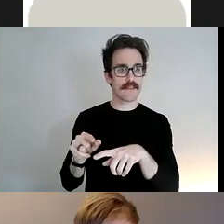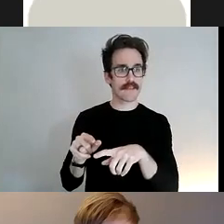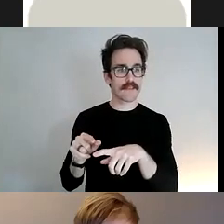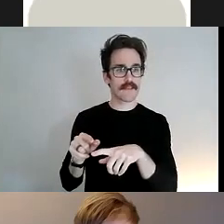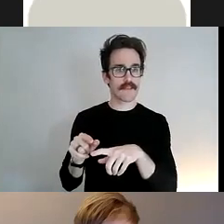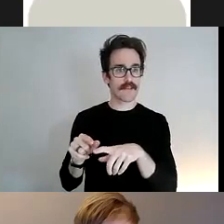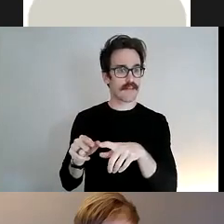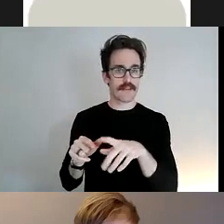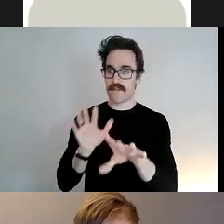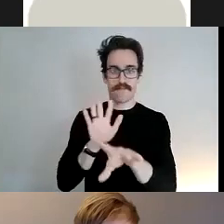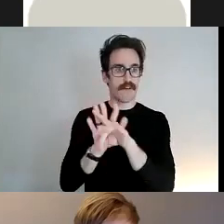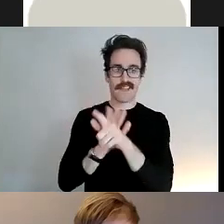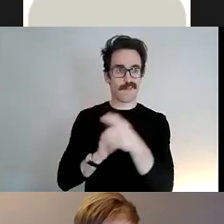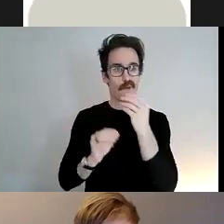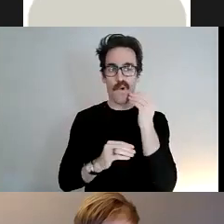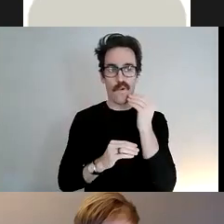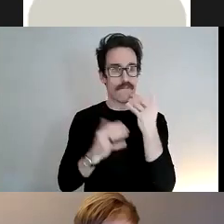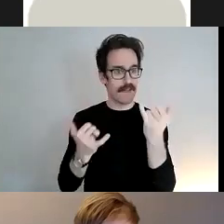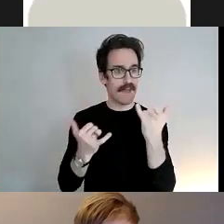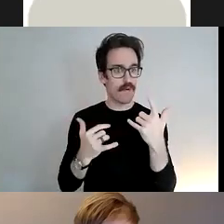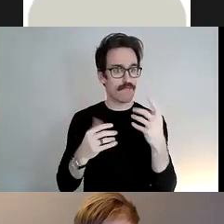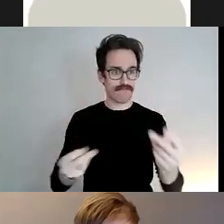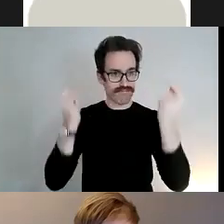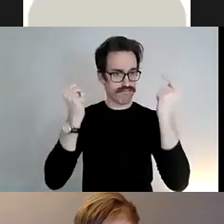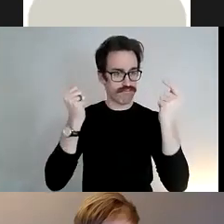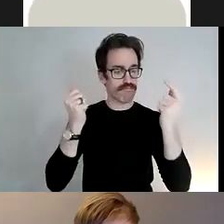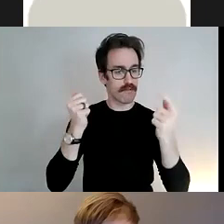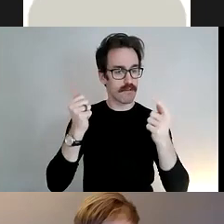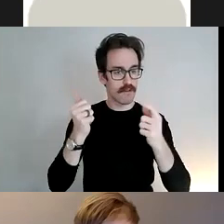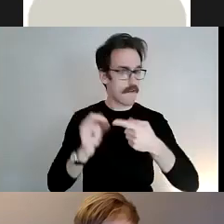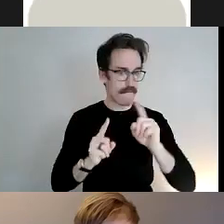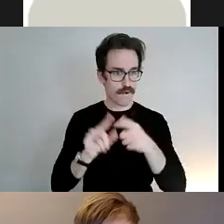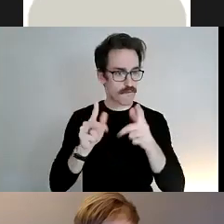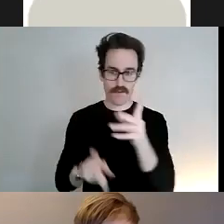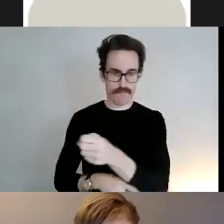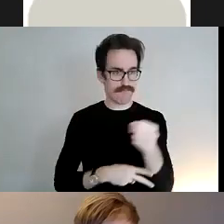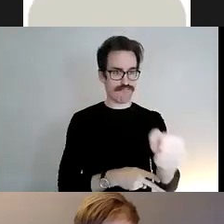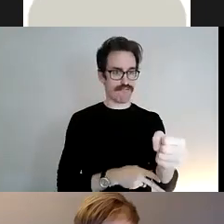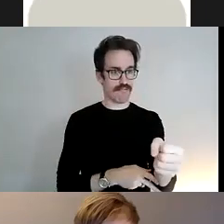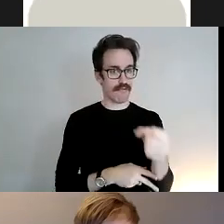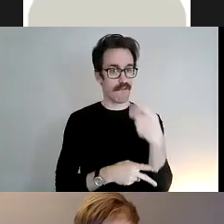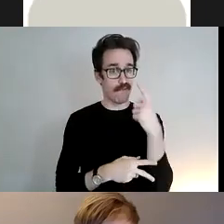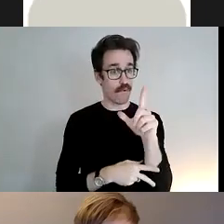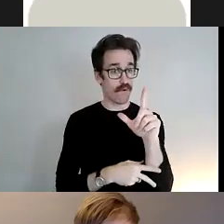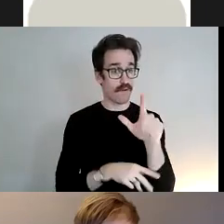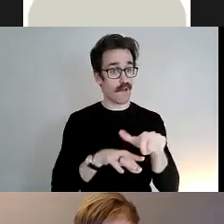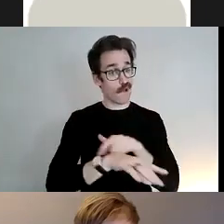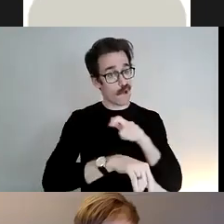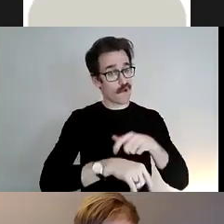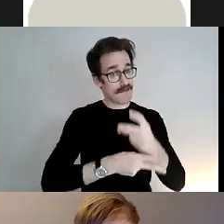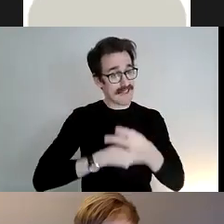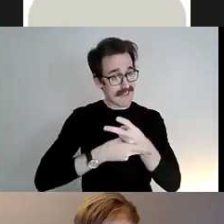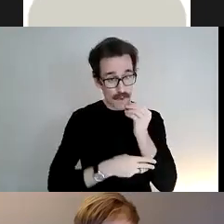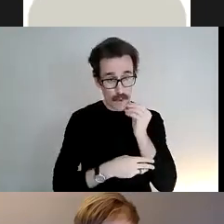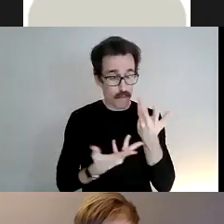placement, for group home placements. That's a big one right now. We can't get them to the front of the line for long-term care home placements. Like I said earlier,